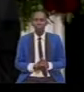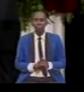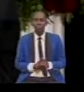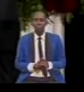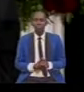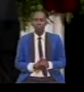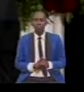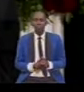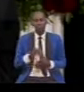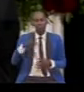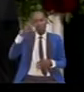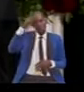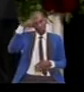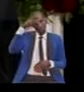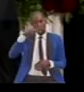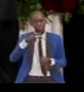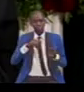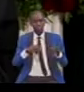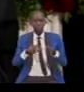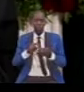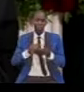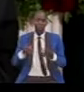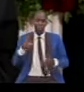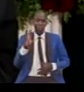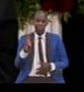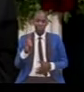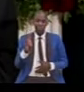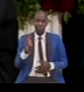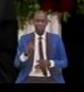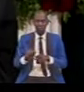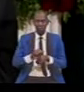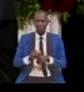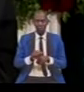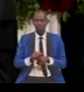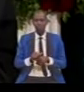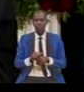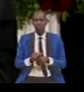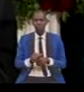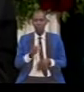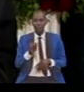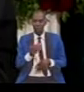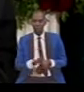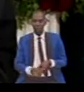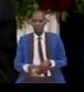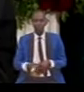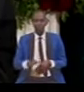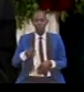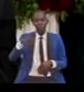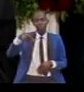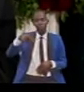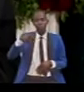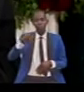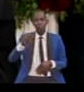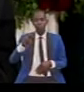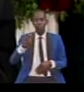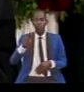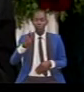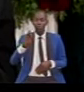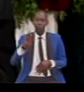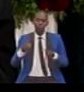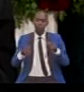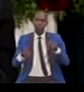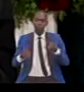In Proverbs chapter 22, verse 6, train up the child in the way he should